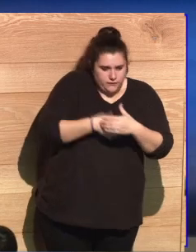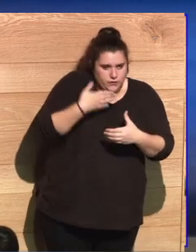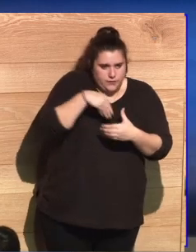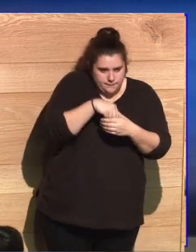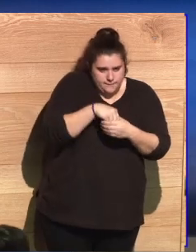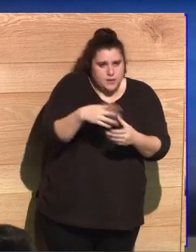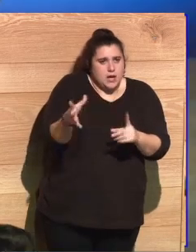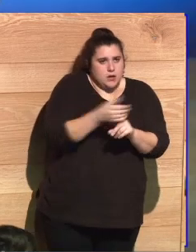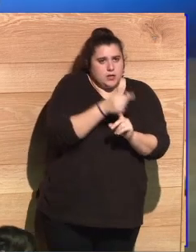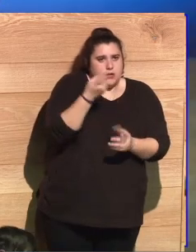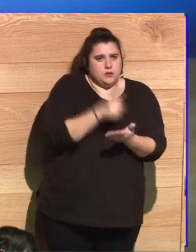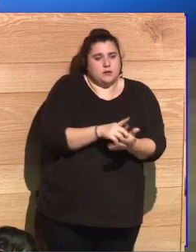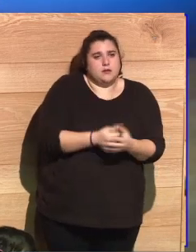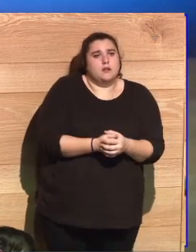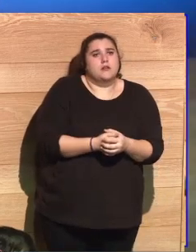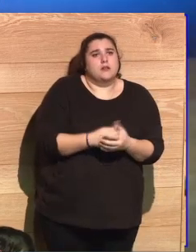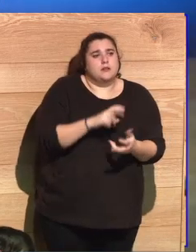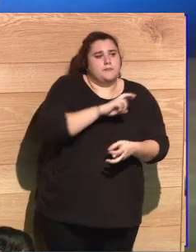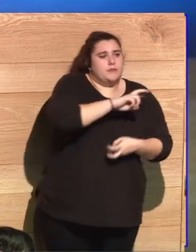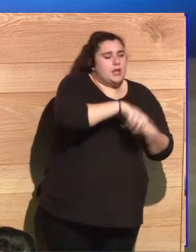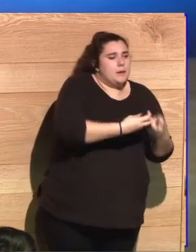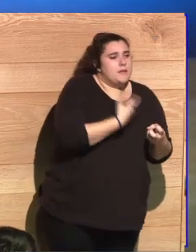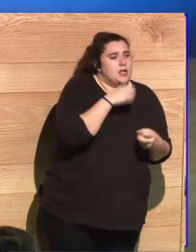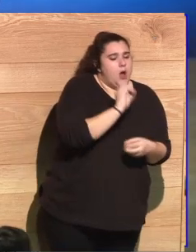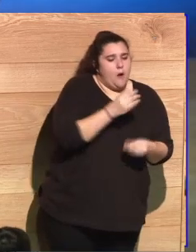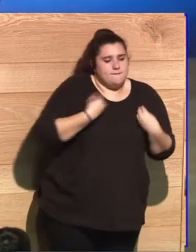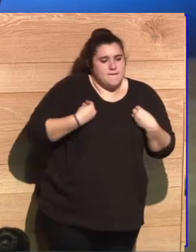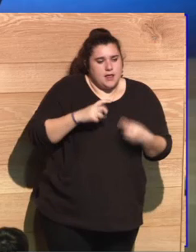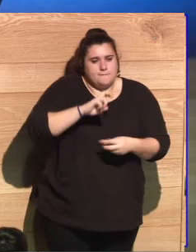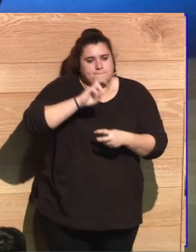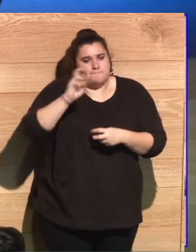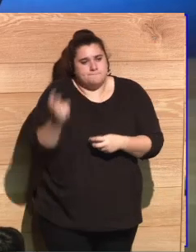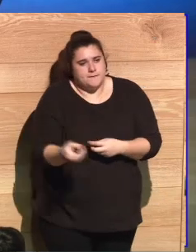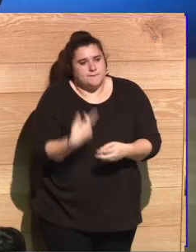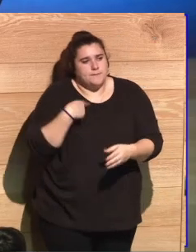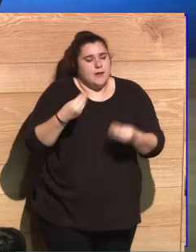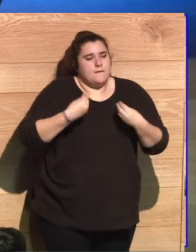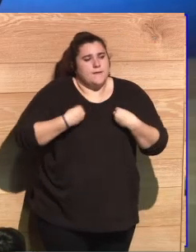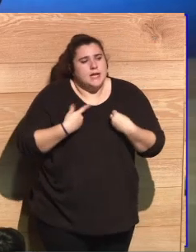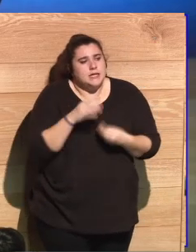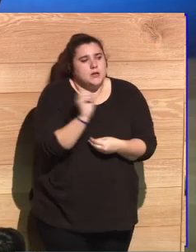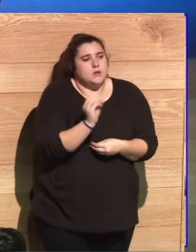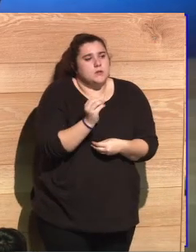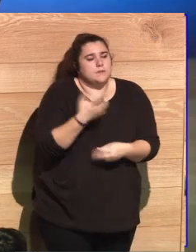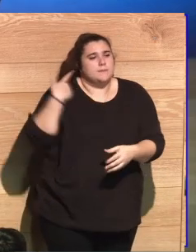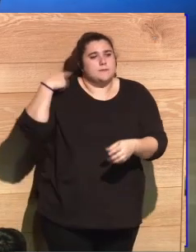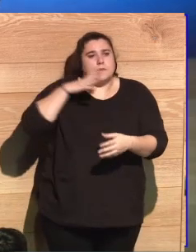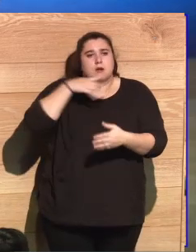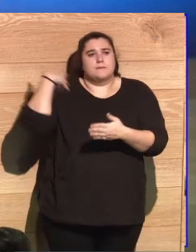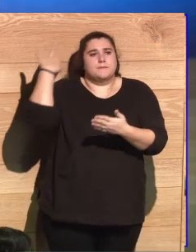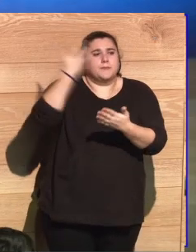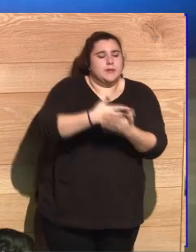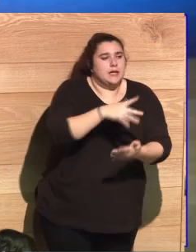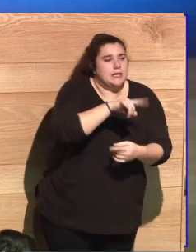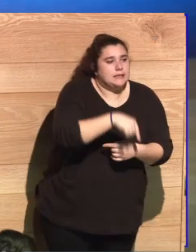Alberto, ¿tú crees que te has reinventado? Albert, do you think that you've reinvented yourself, that you've lived many lives, or that this life is a